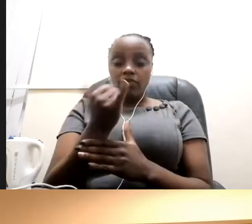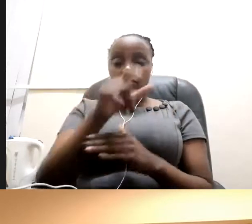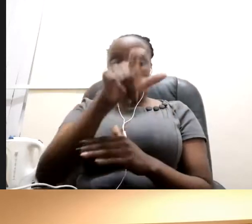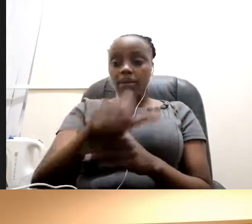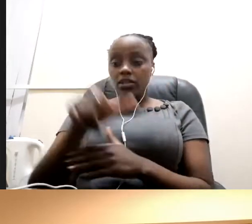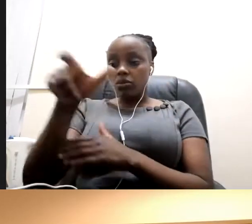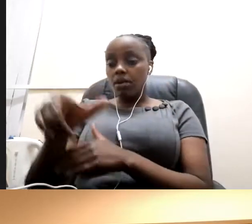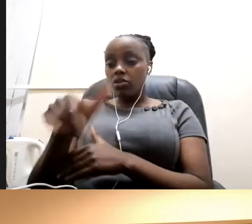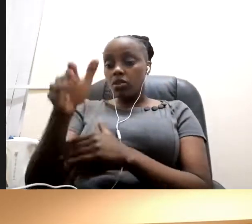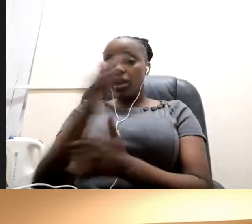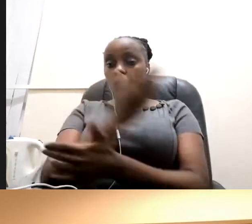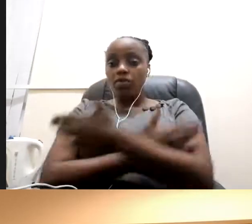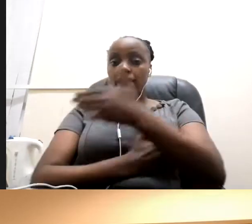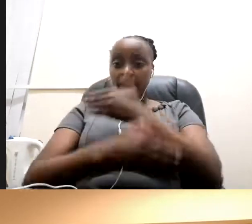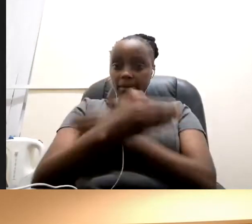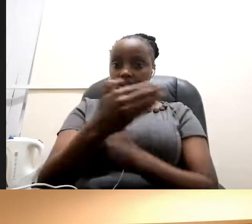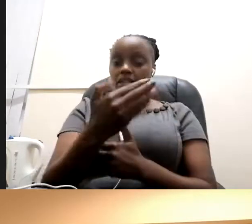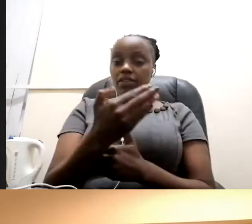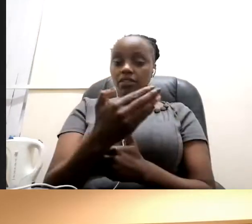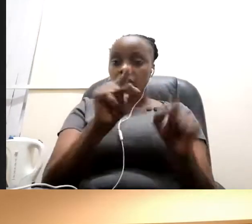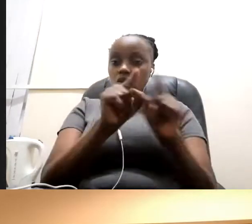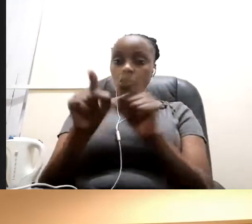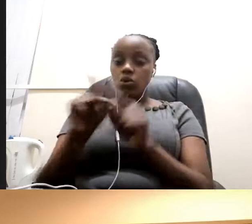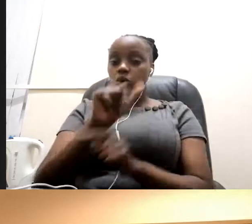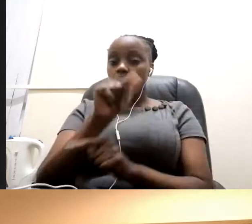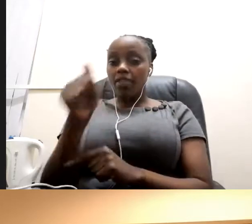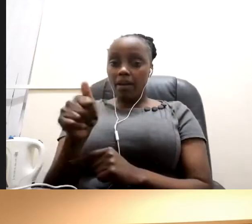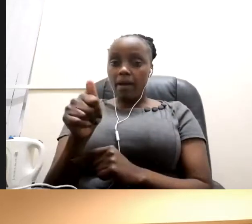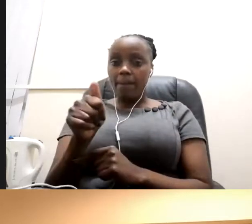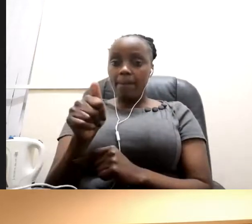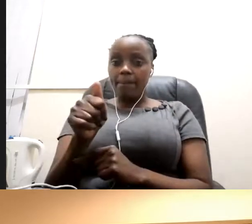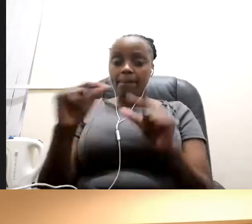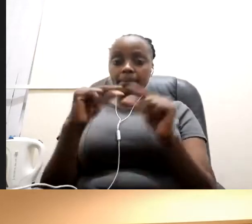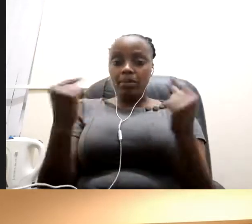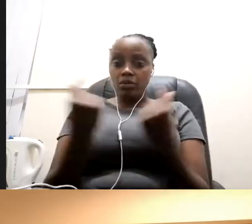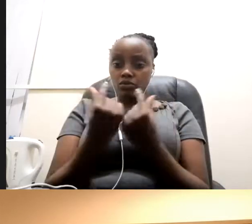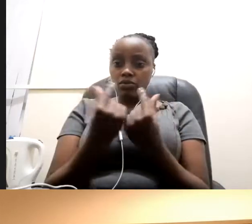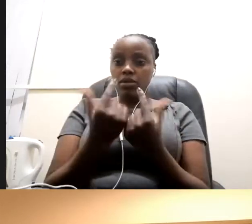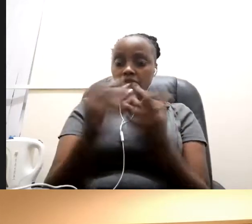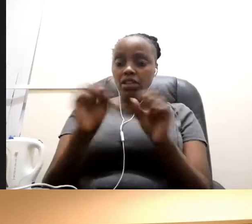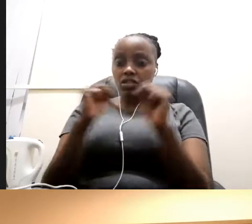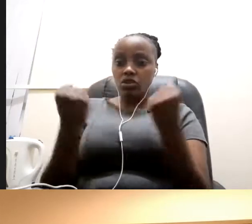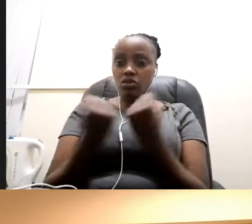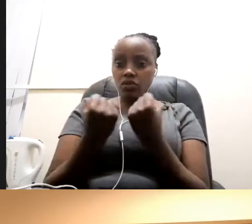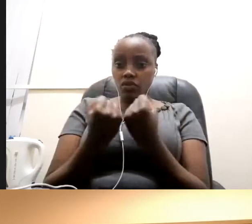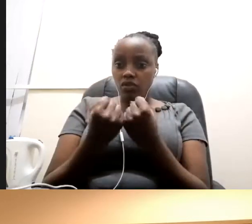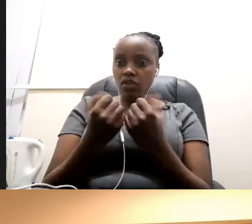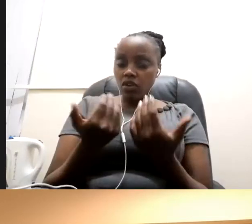disabilities and for other groups in the society, such as older